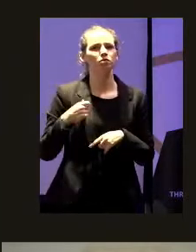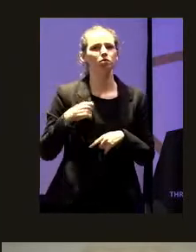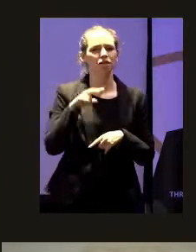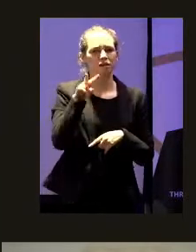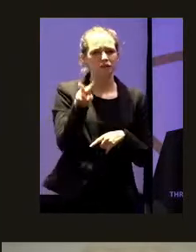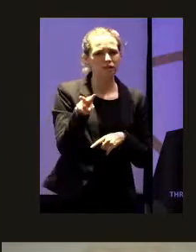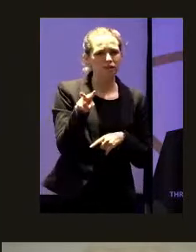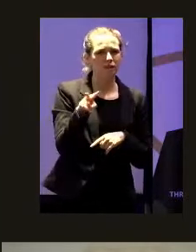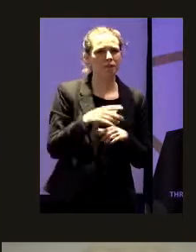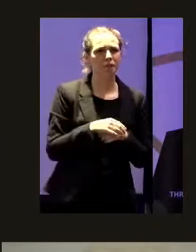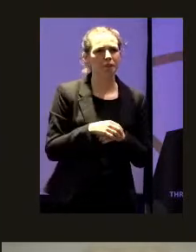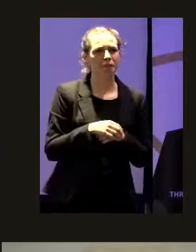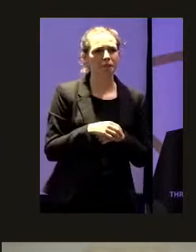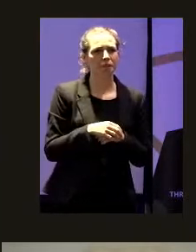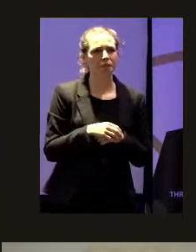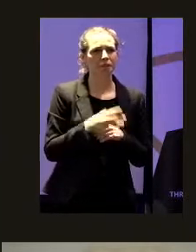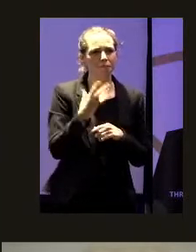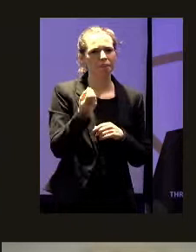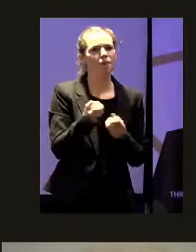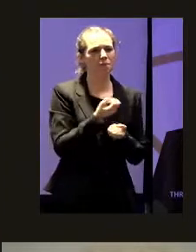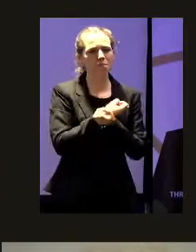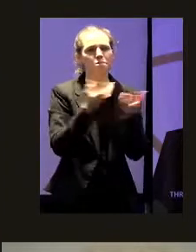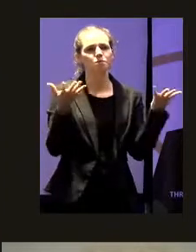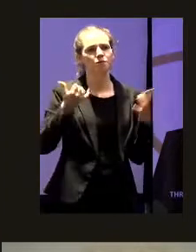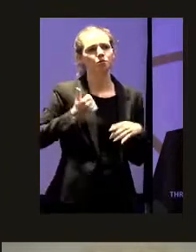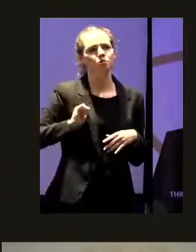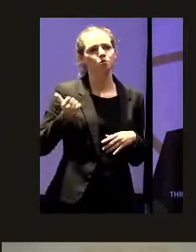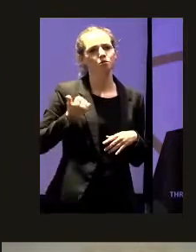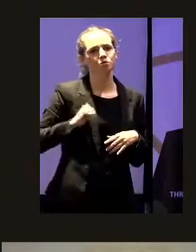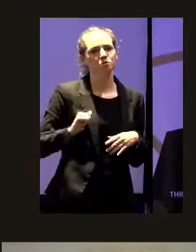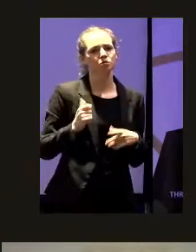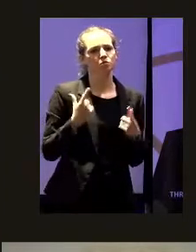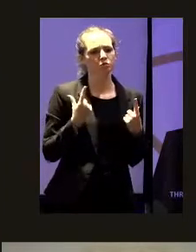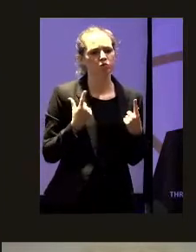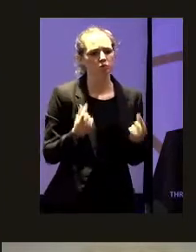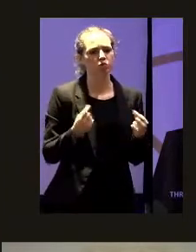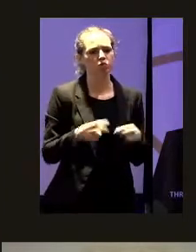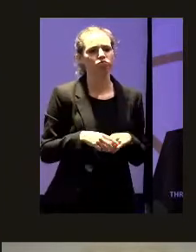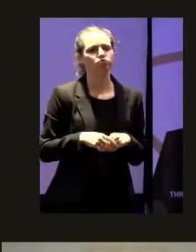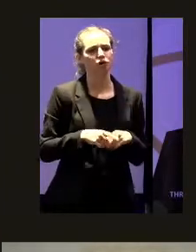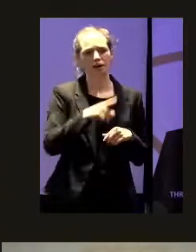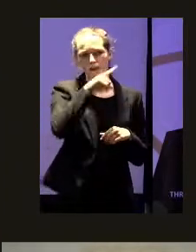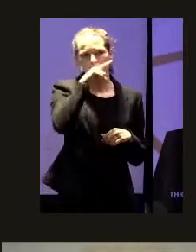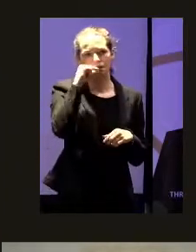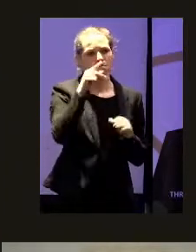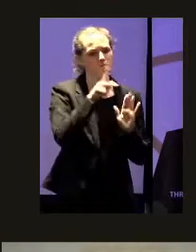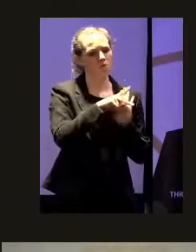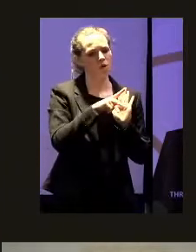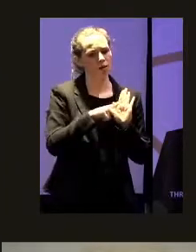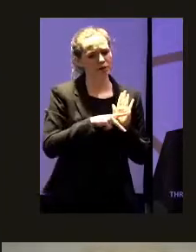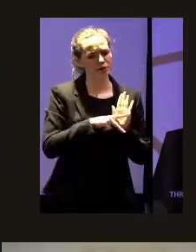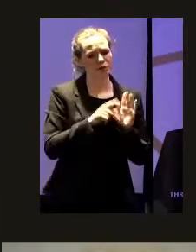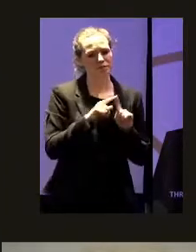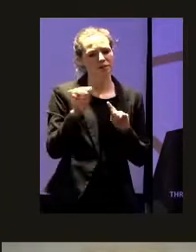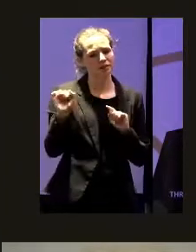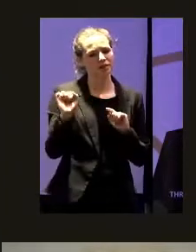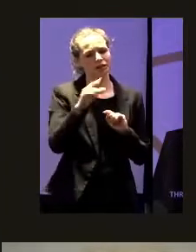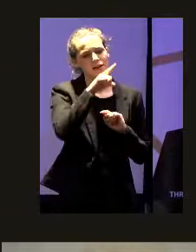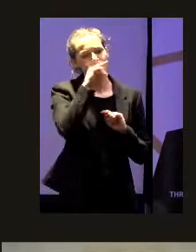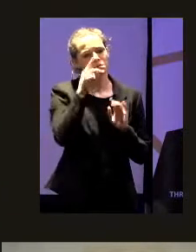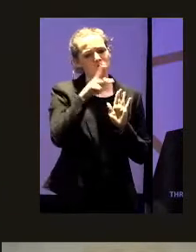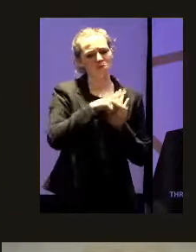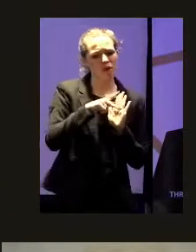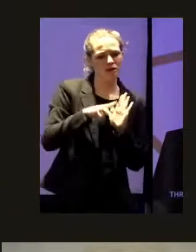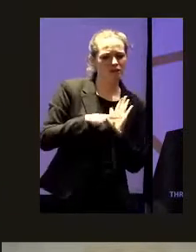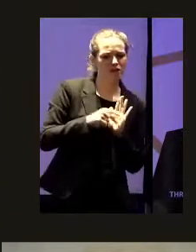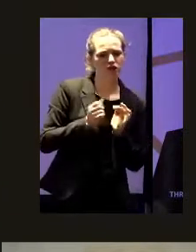police, many municipalities would deal with street naming policy, not a naming policy in general,